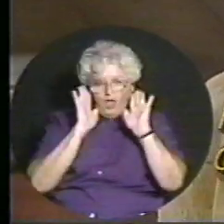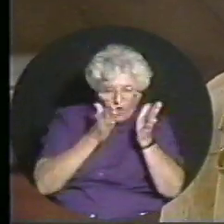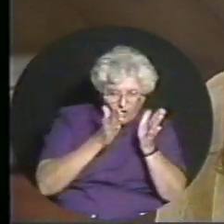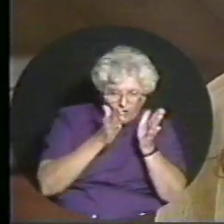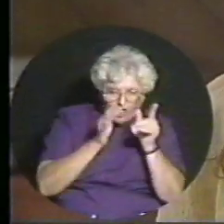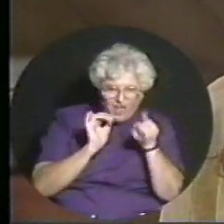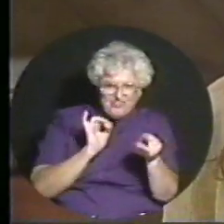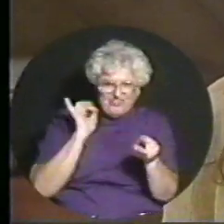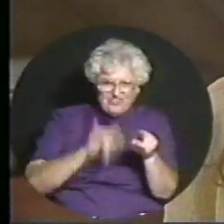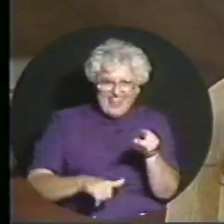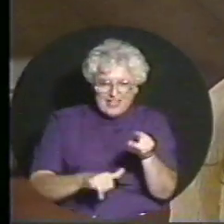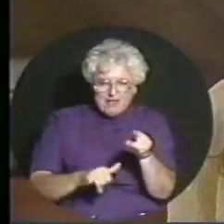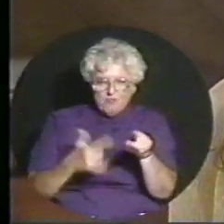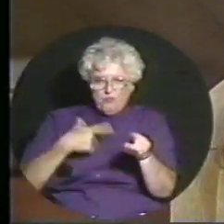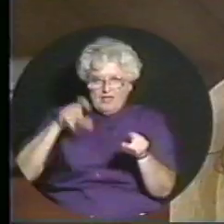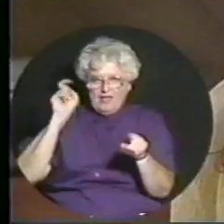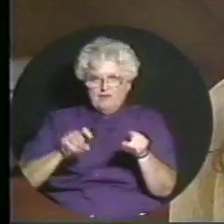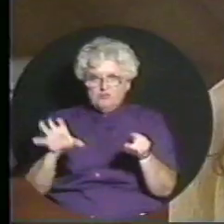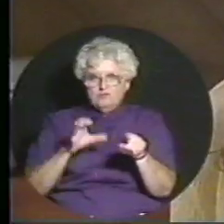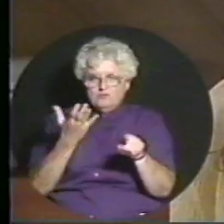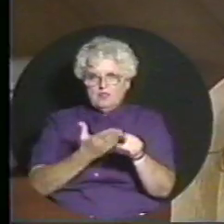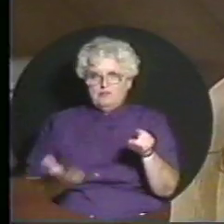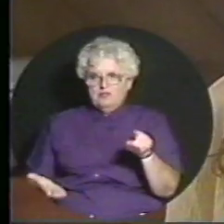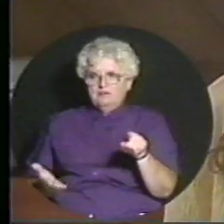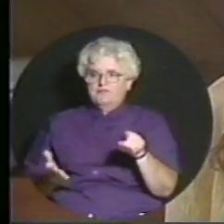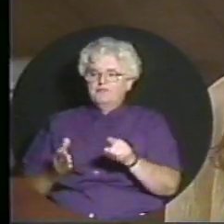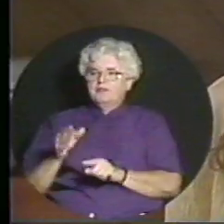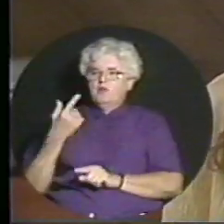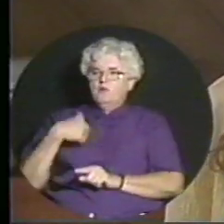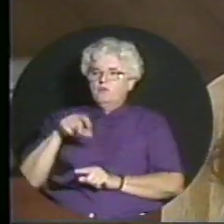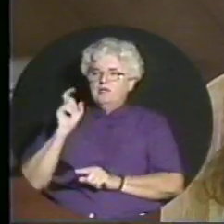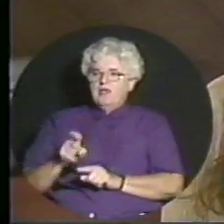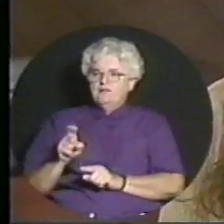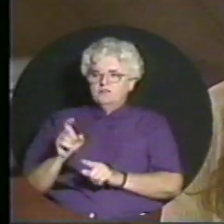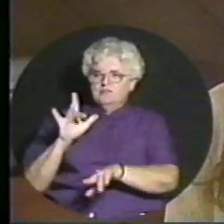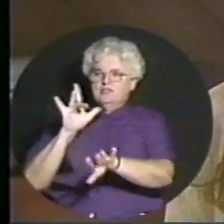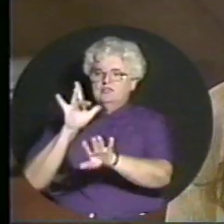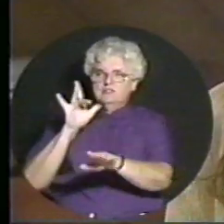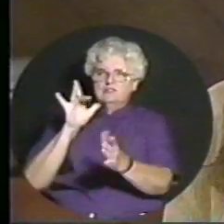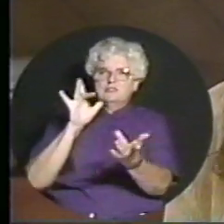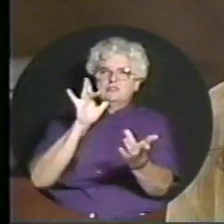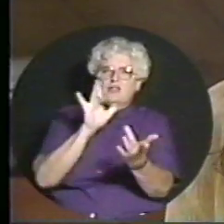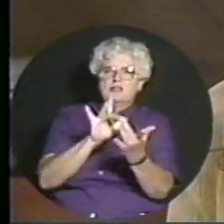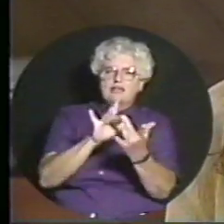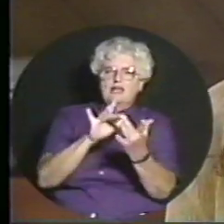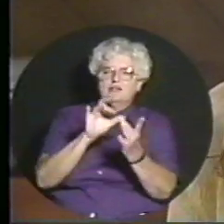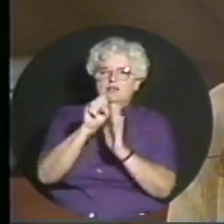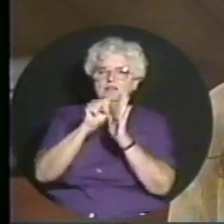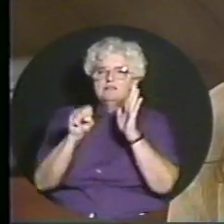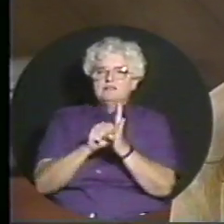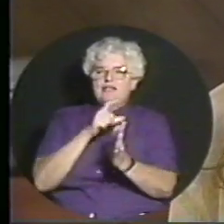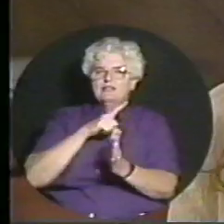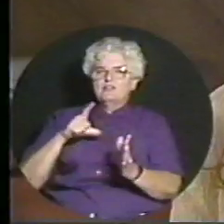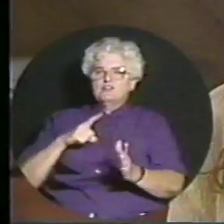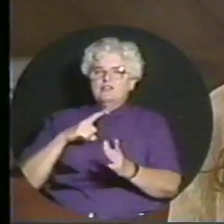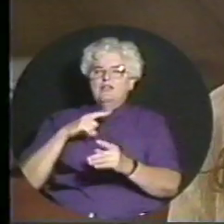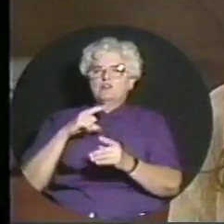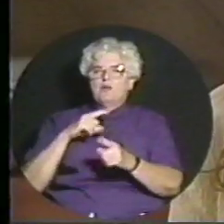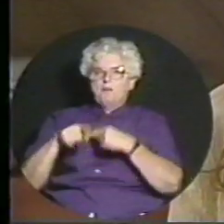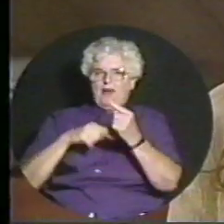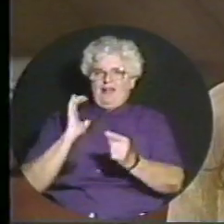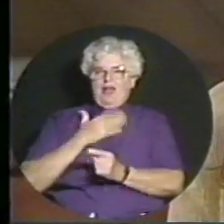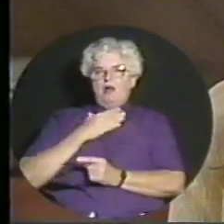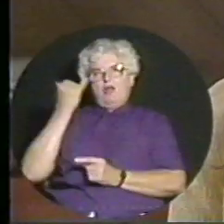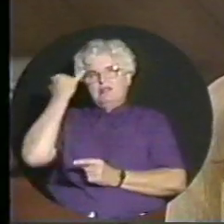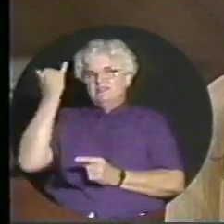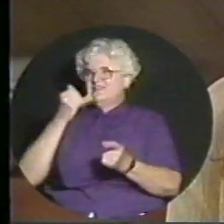said, this is it. We have to do something. We have to contact the state legislature about our particular view, which we felt wasn't